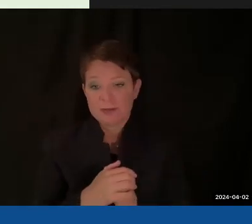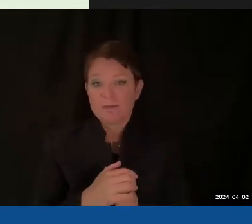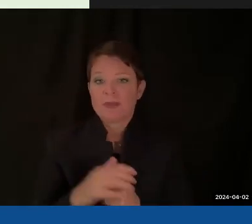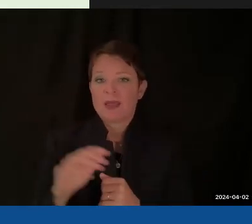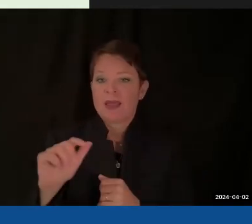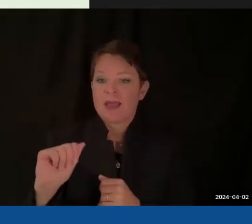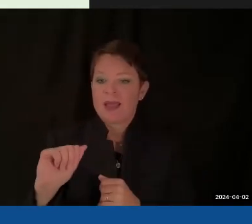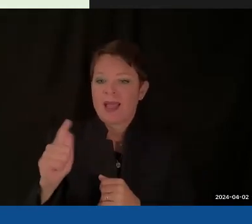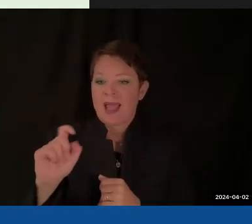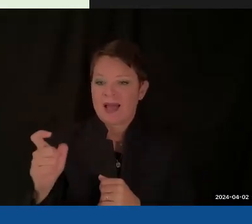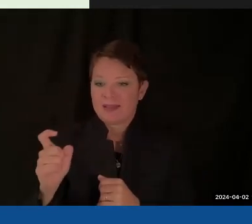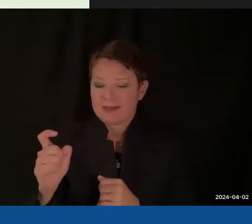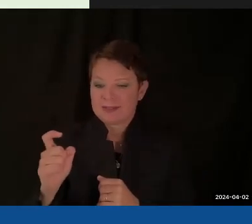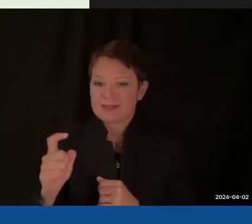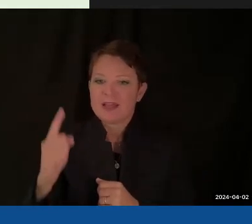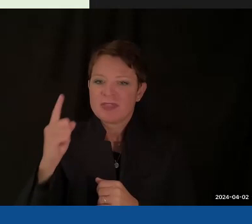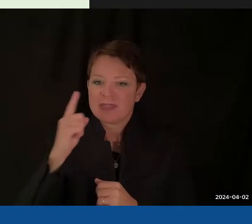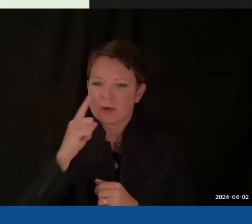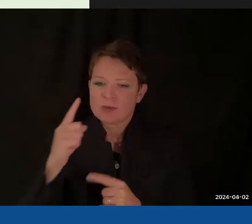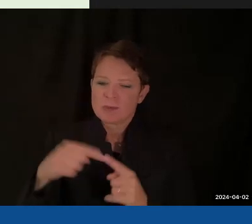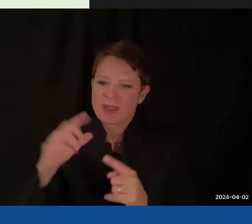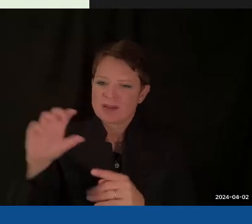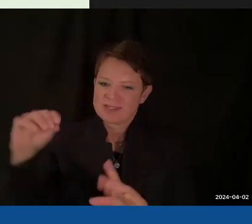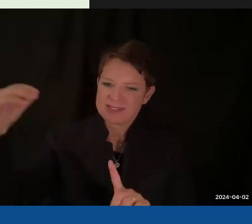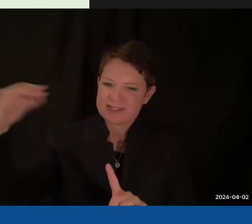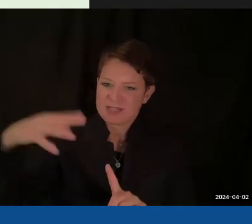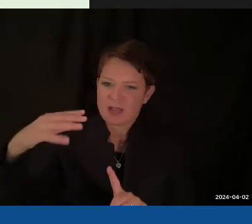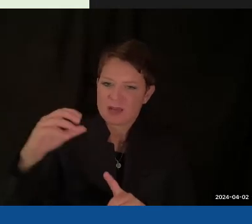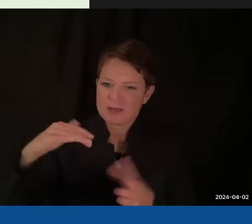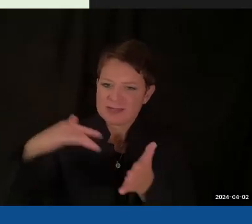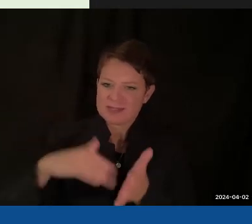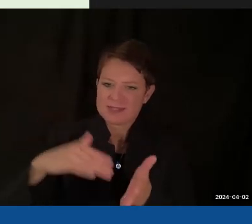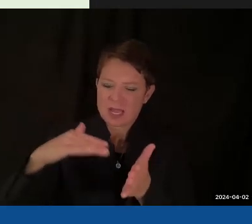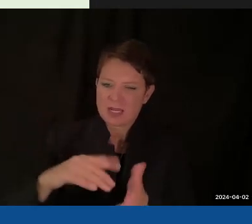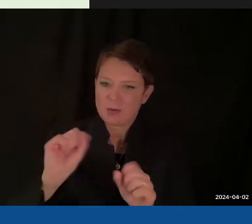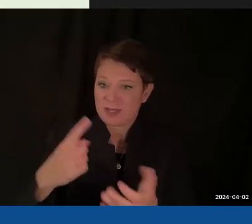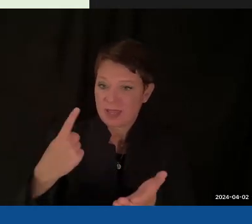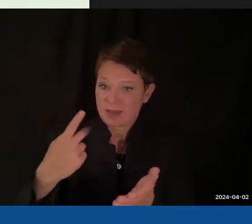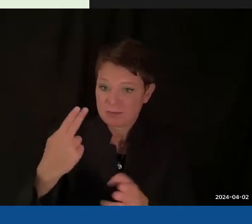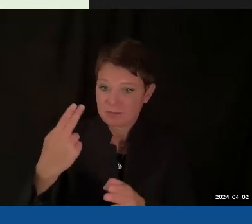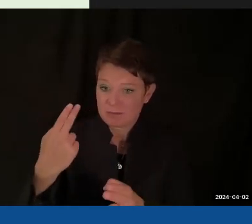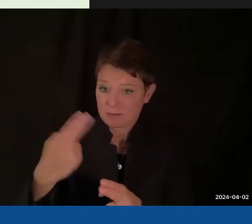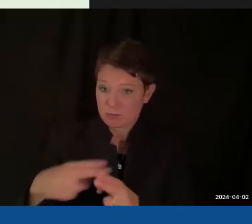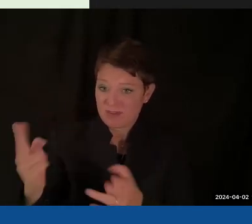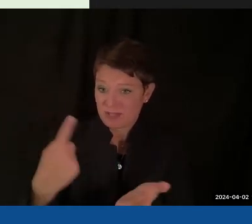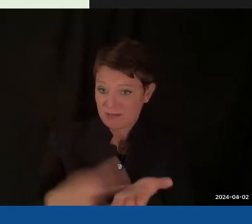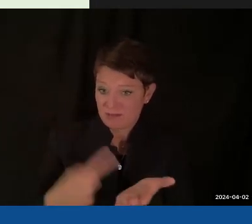Alex Shin, I think there was a comment about sun studies. Maybe you can hit on.